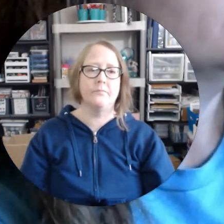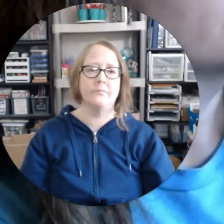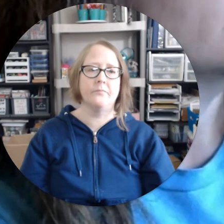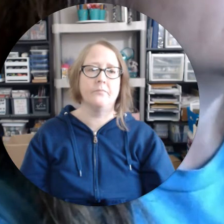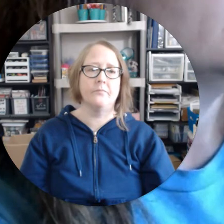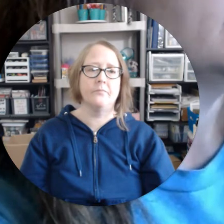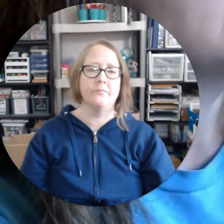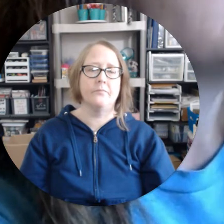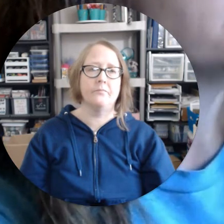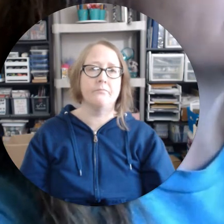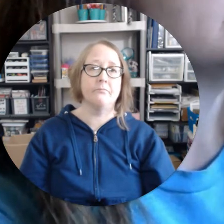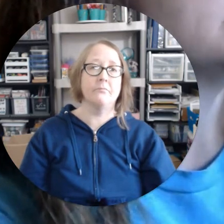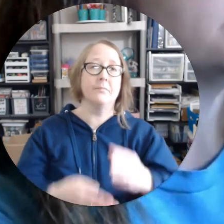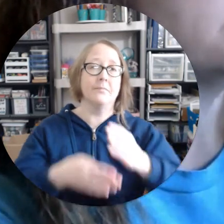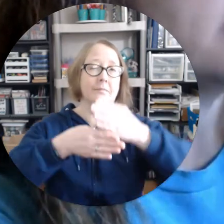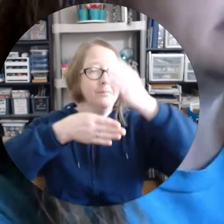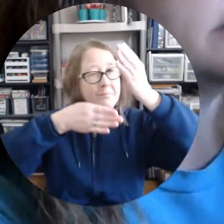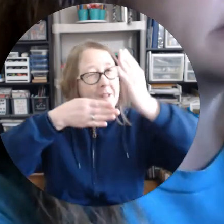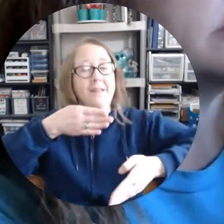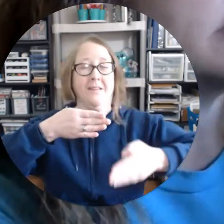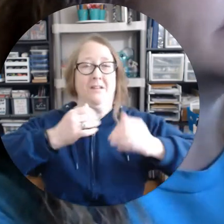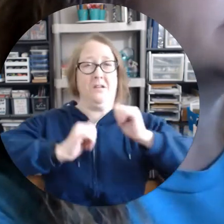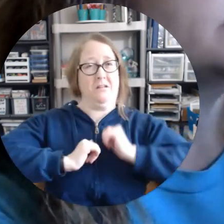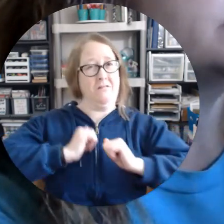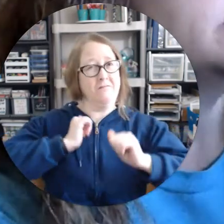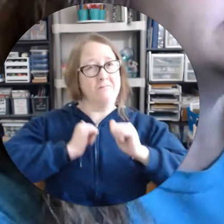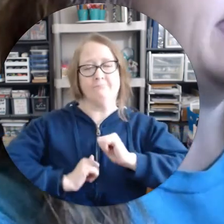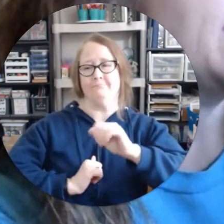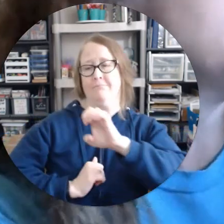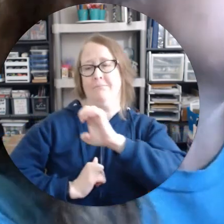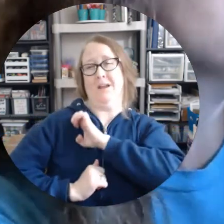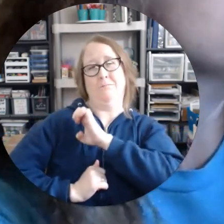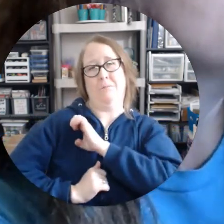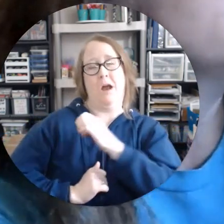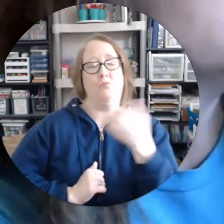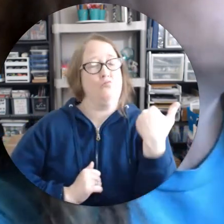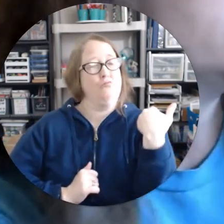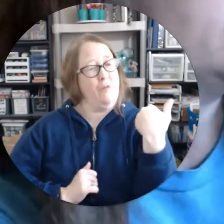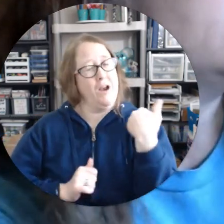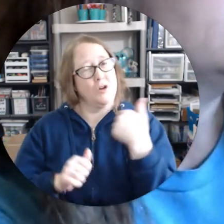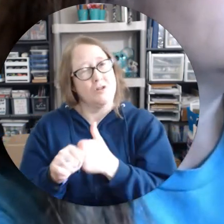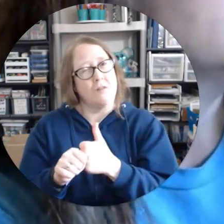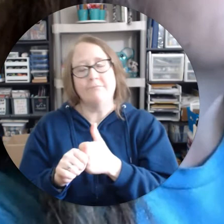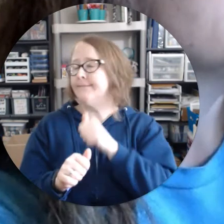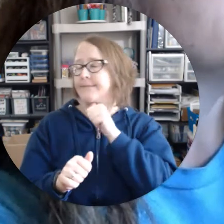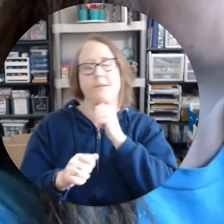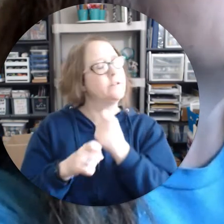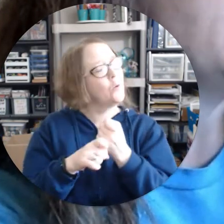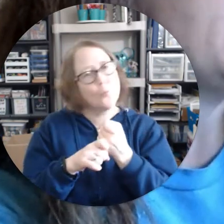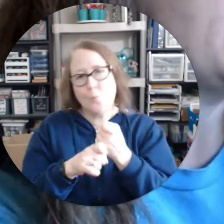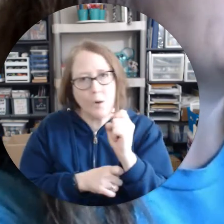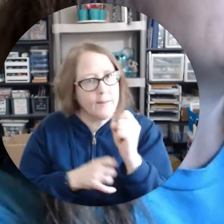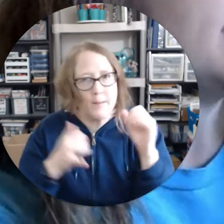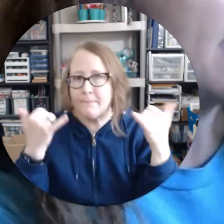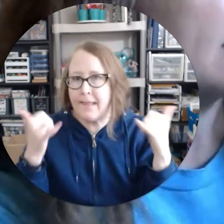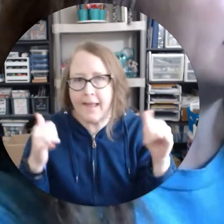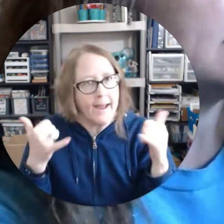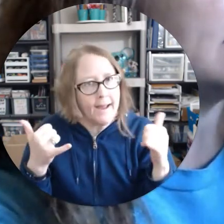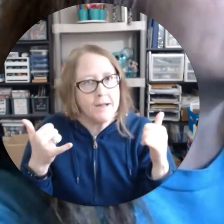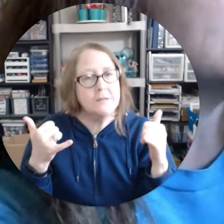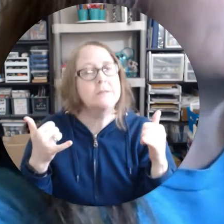At the curtain call, Esperanza reminded herself she hadn't ruined the play. She'd had